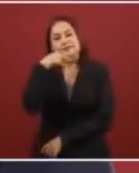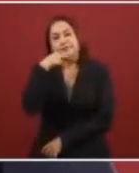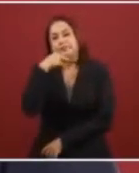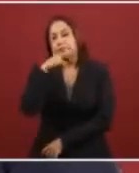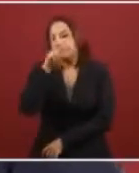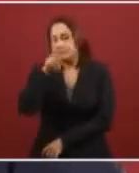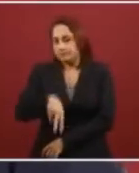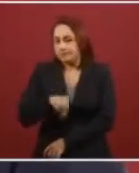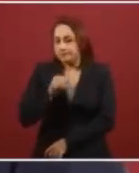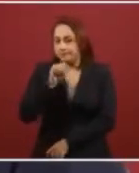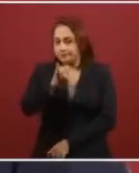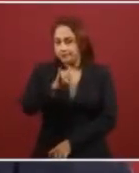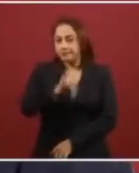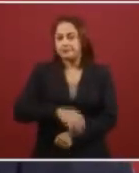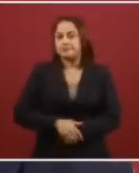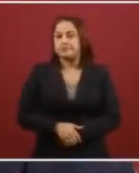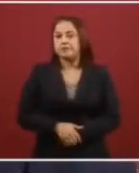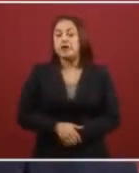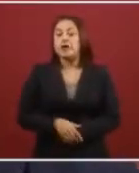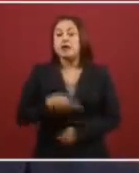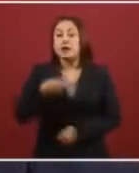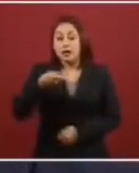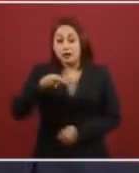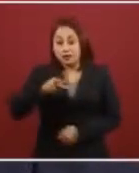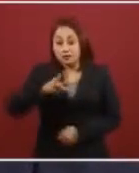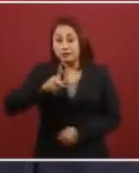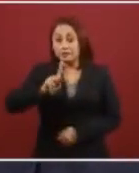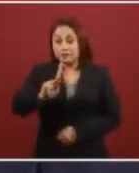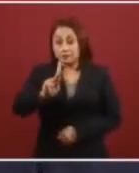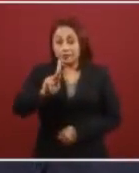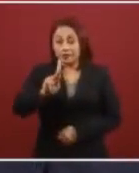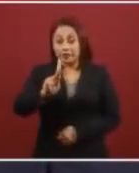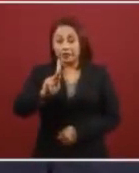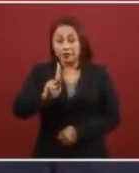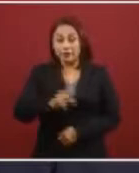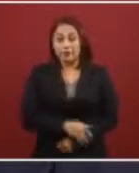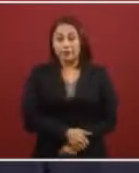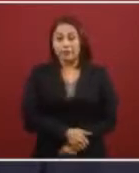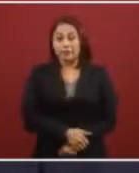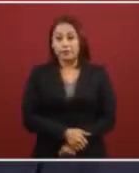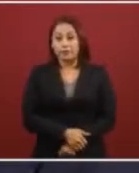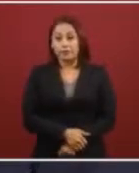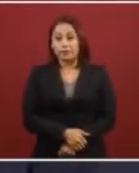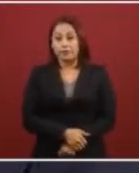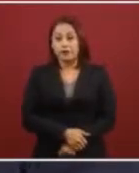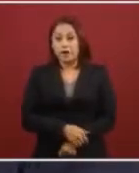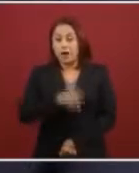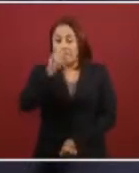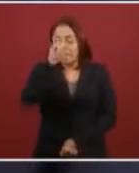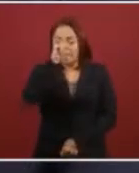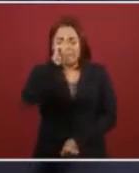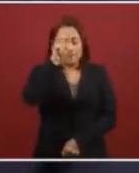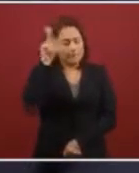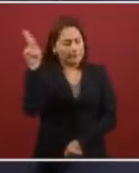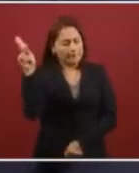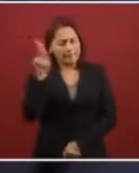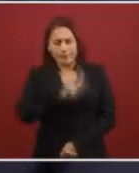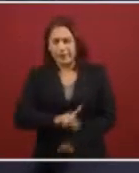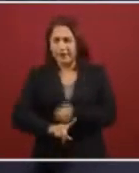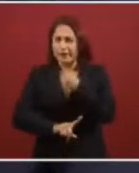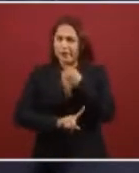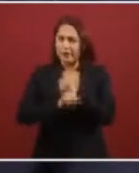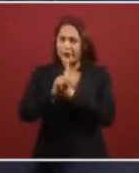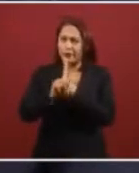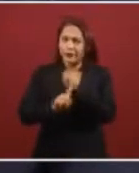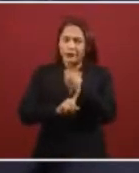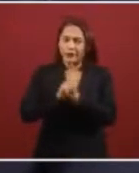pero, preoccupation sobre todo, but after all or overall más complejo, the most complex es el